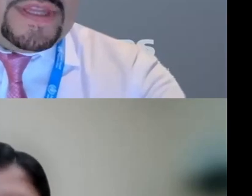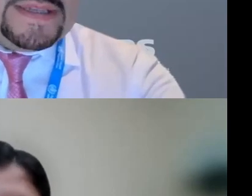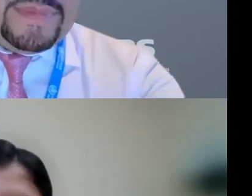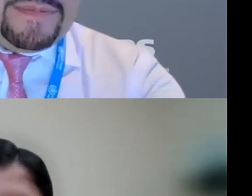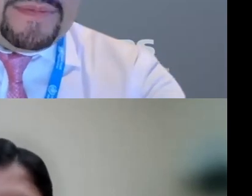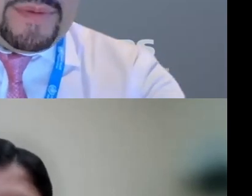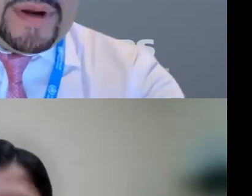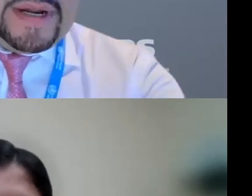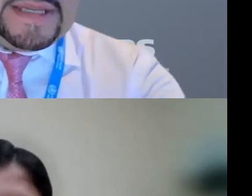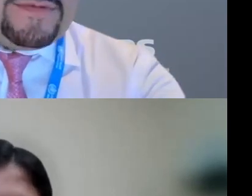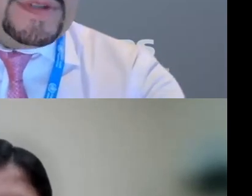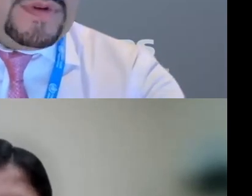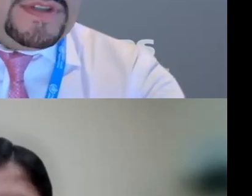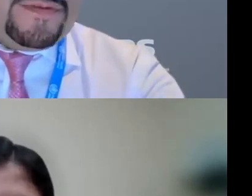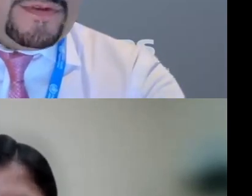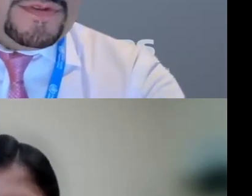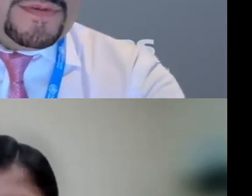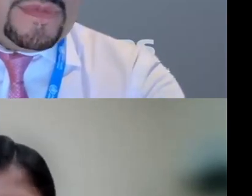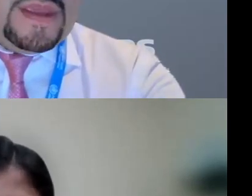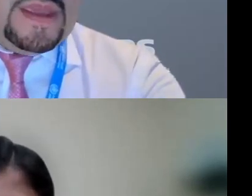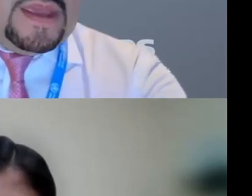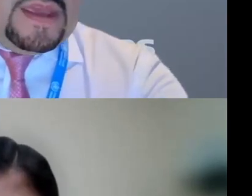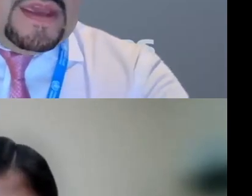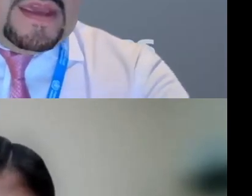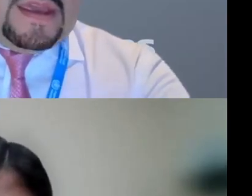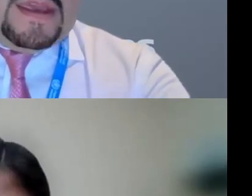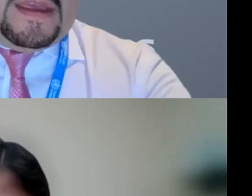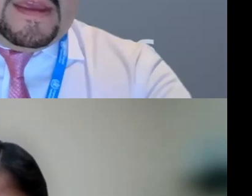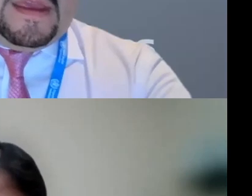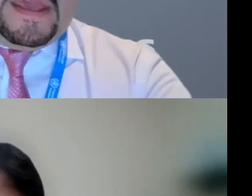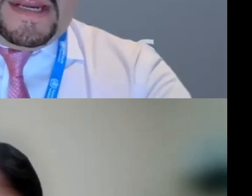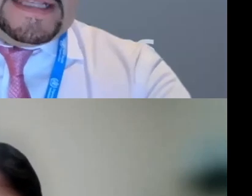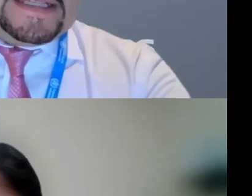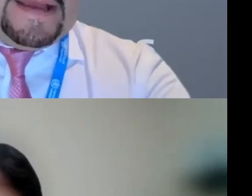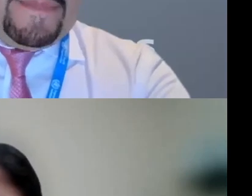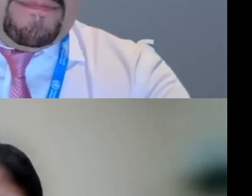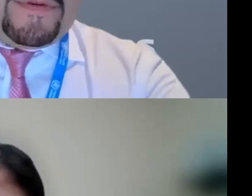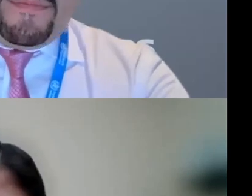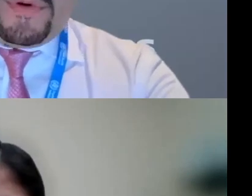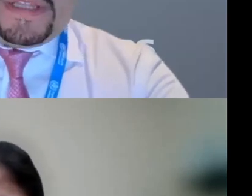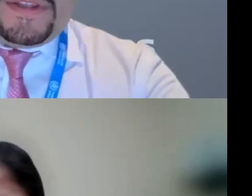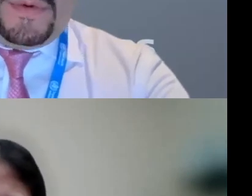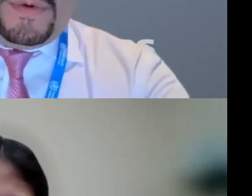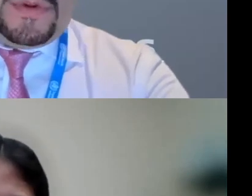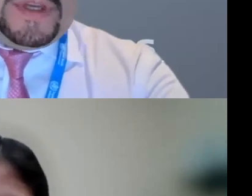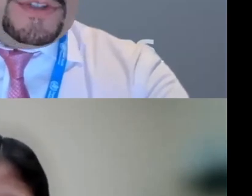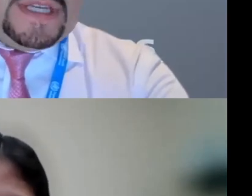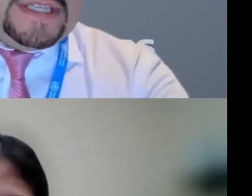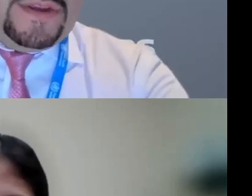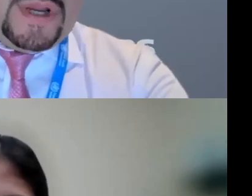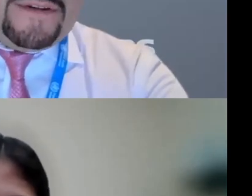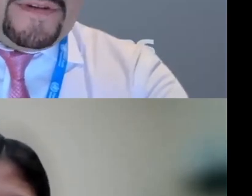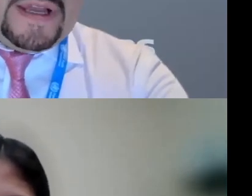communities in pandemic preparedness and response efforts. It is very important to